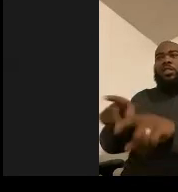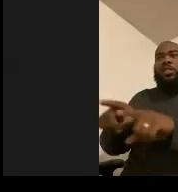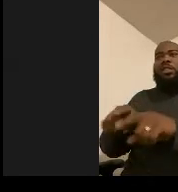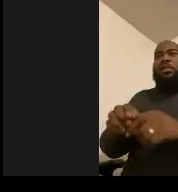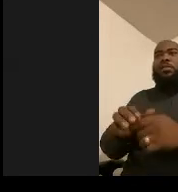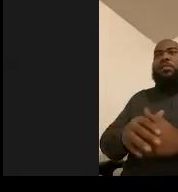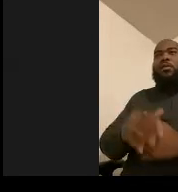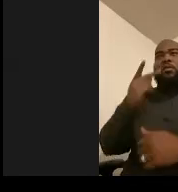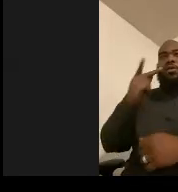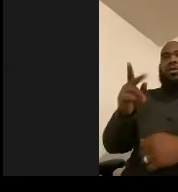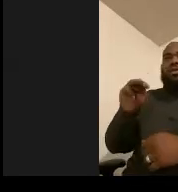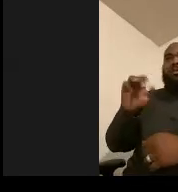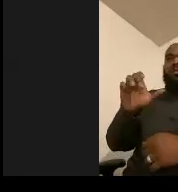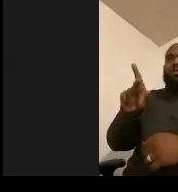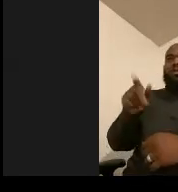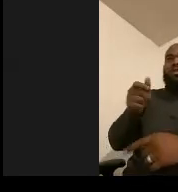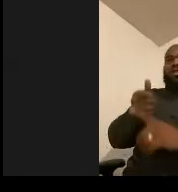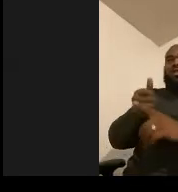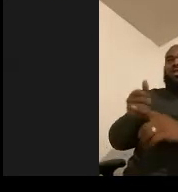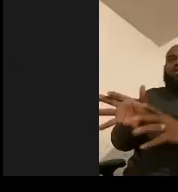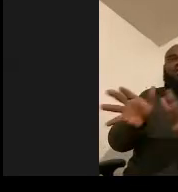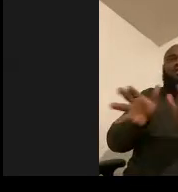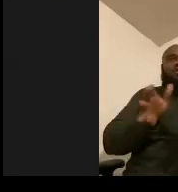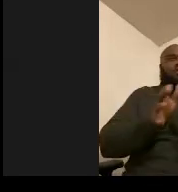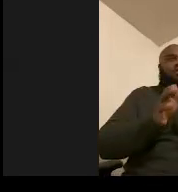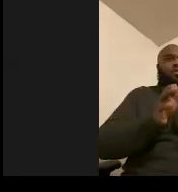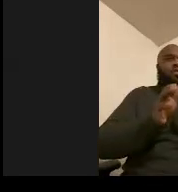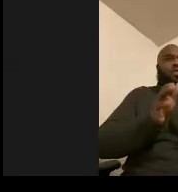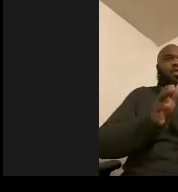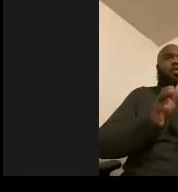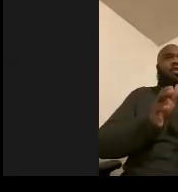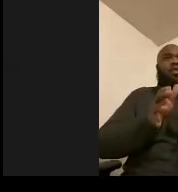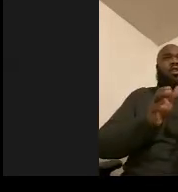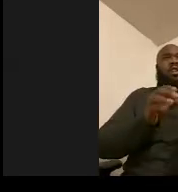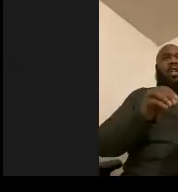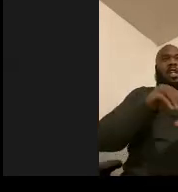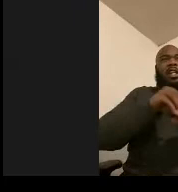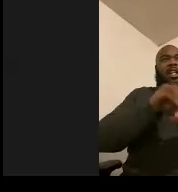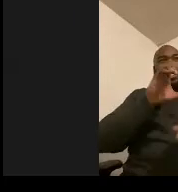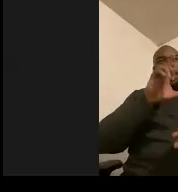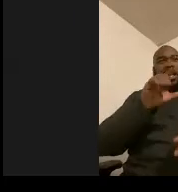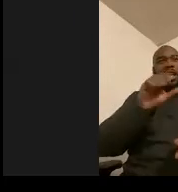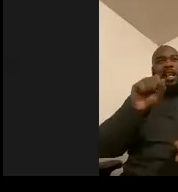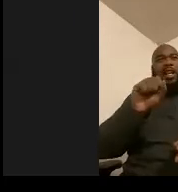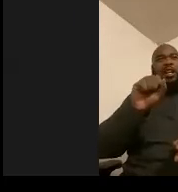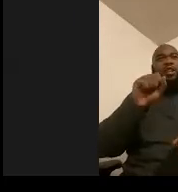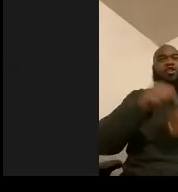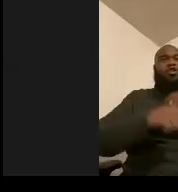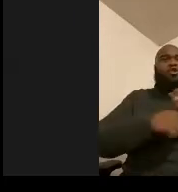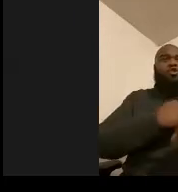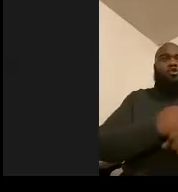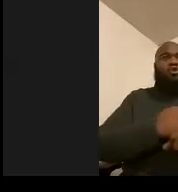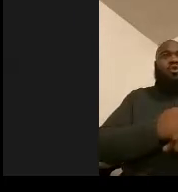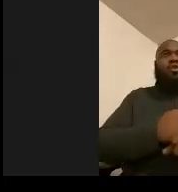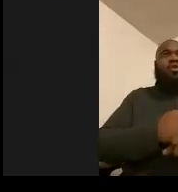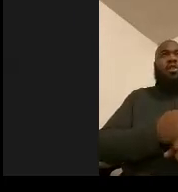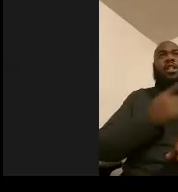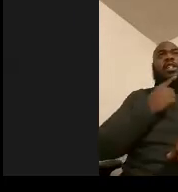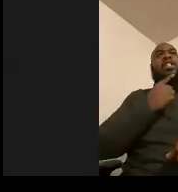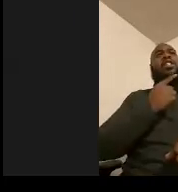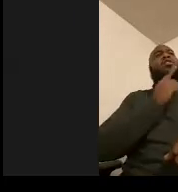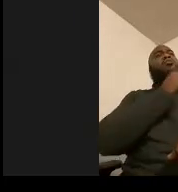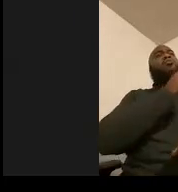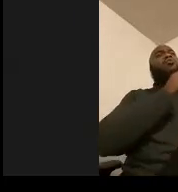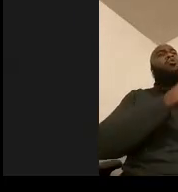King shifting directly into the question of class struggle as well. And he says to a reporter, you could say I'm involved in the